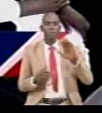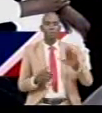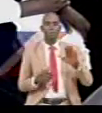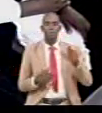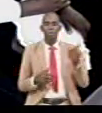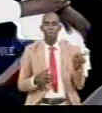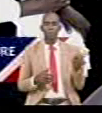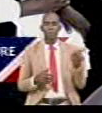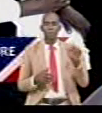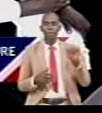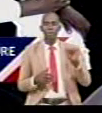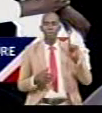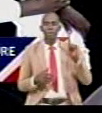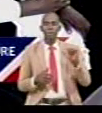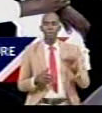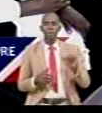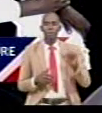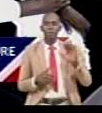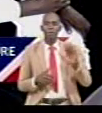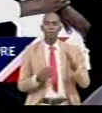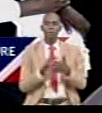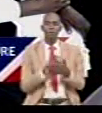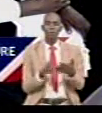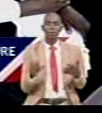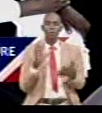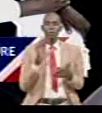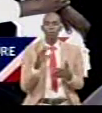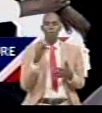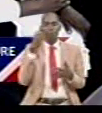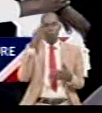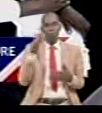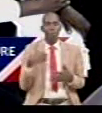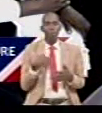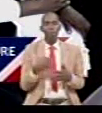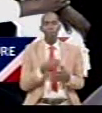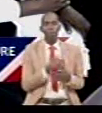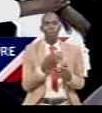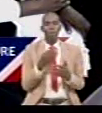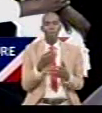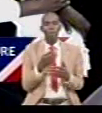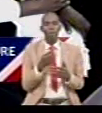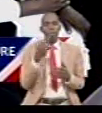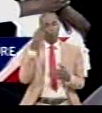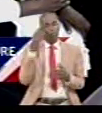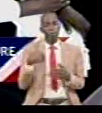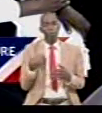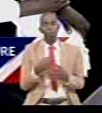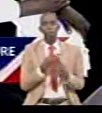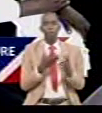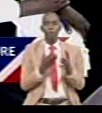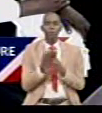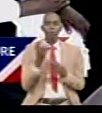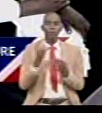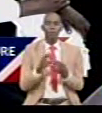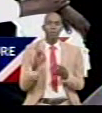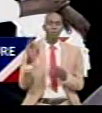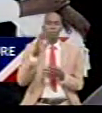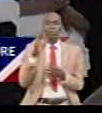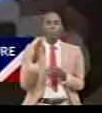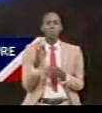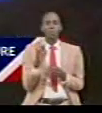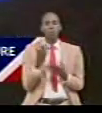5, for we through the Spirit wait for the hope of